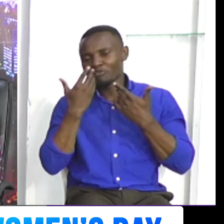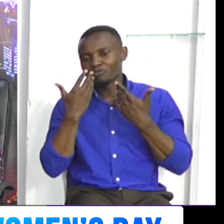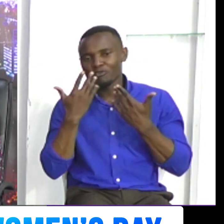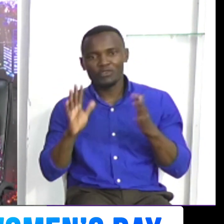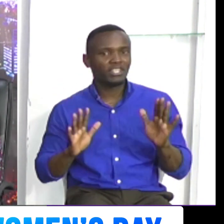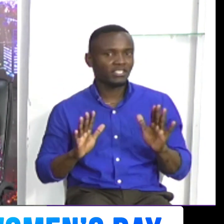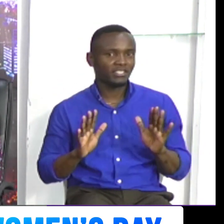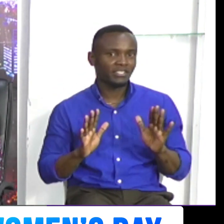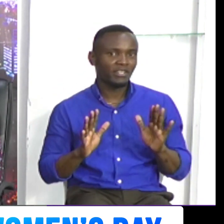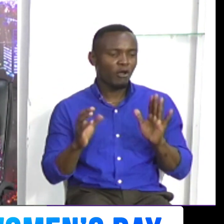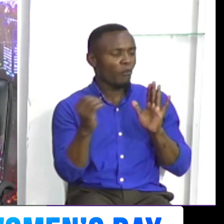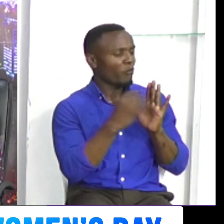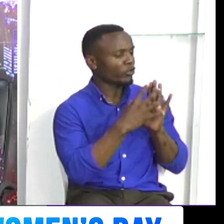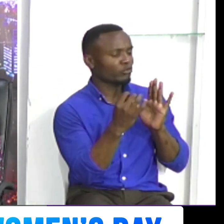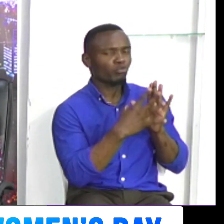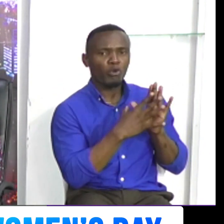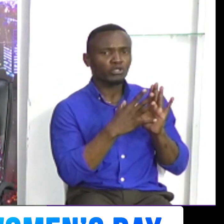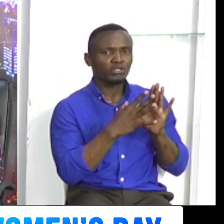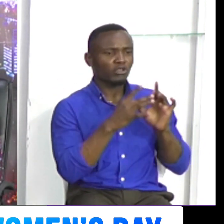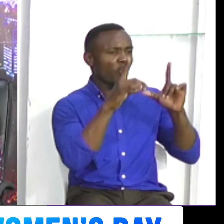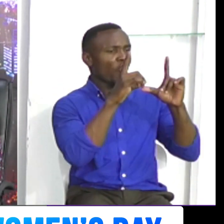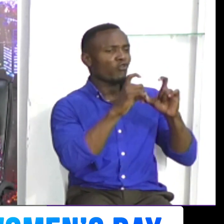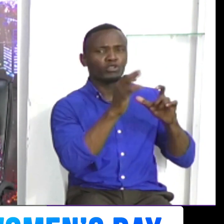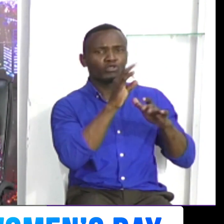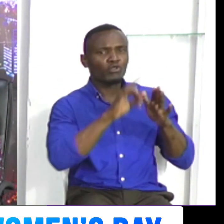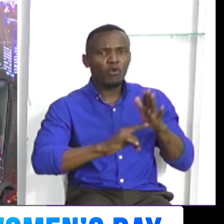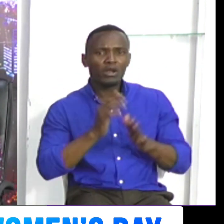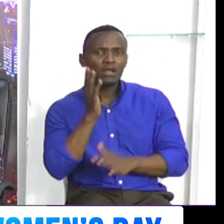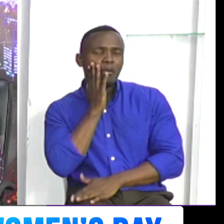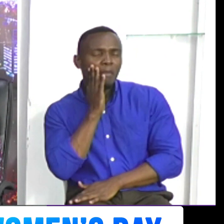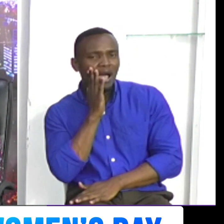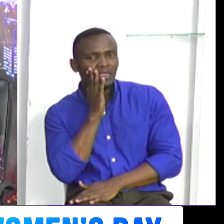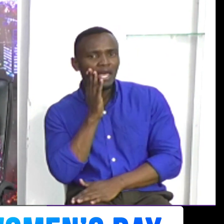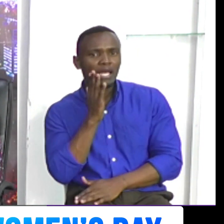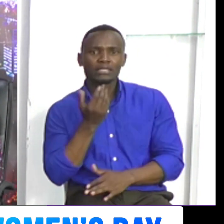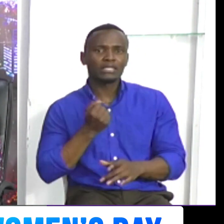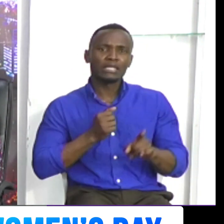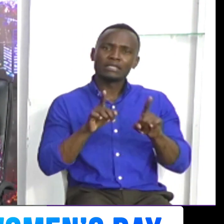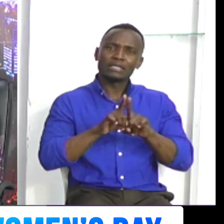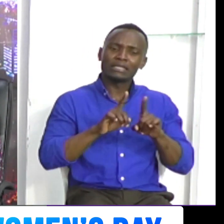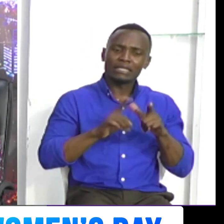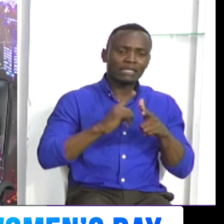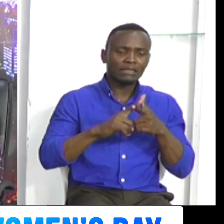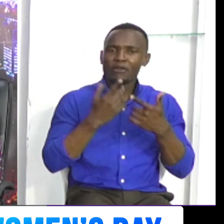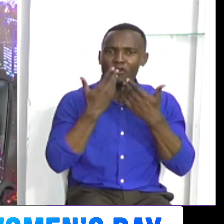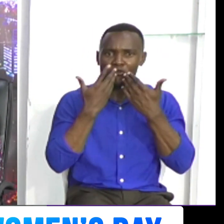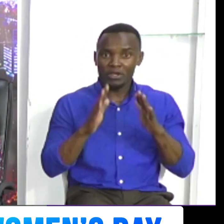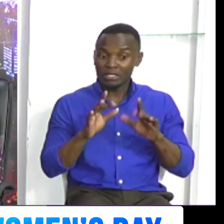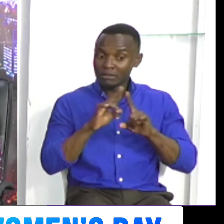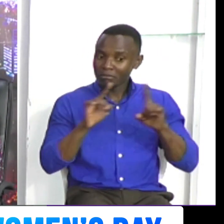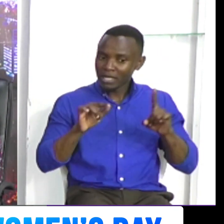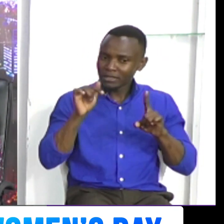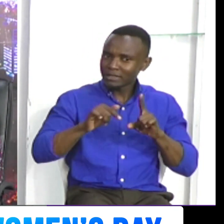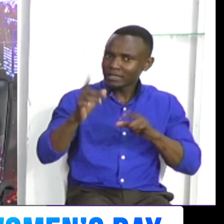just there posting photos of our mothers, our sisters. But what exactly do we celebrate on Women's Day?